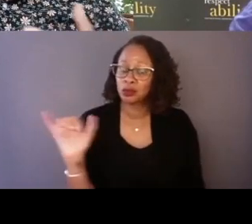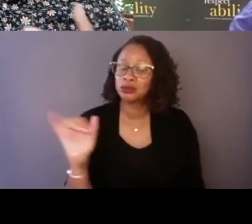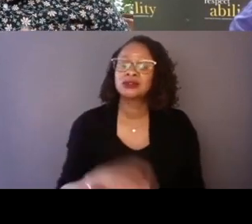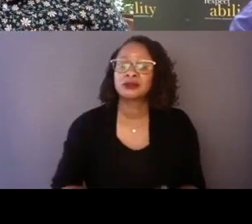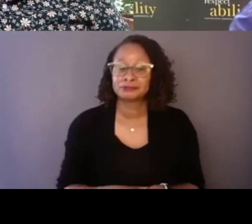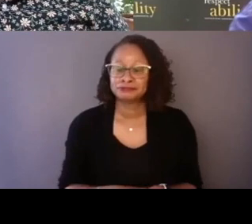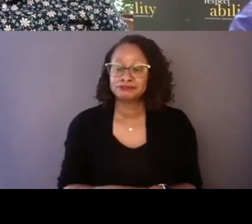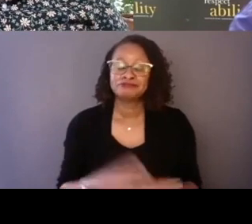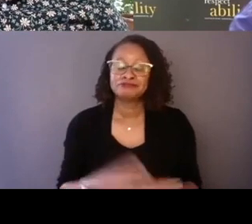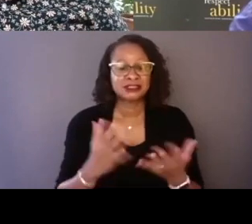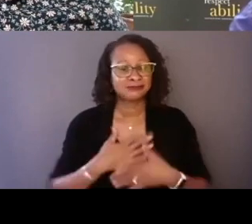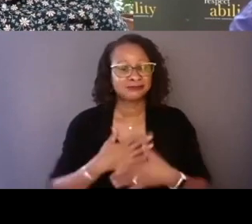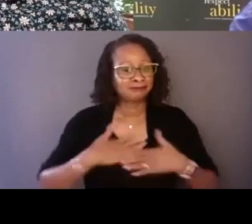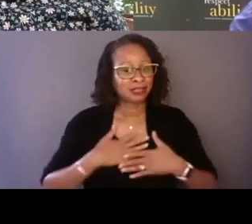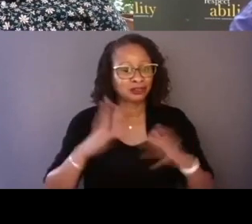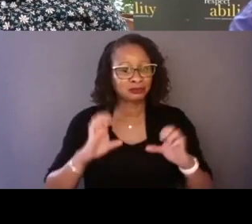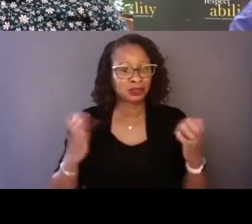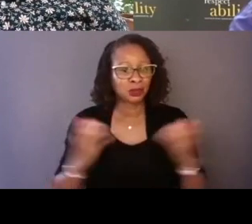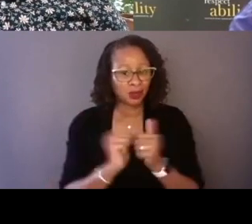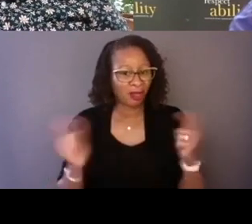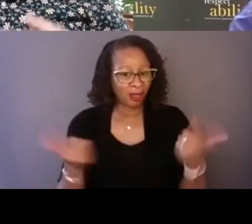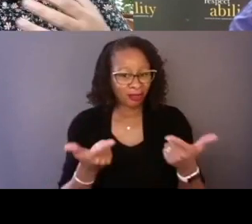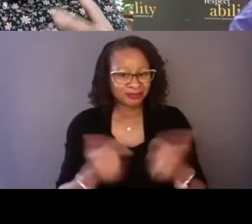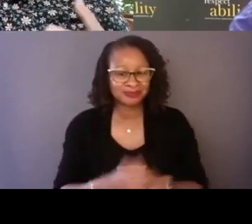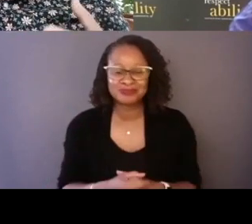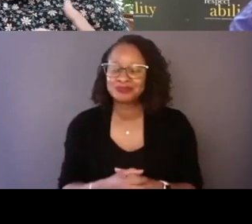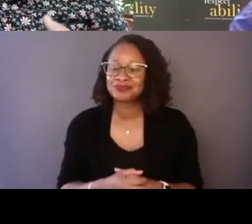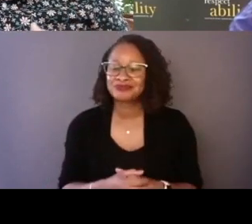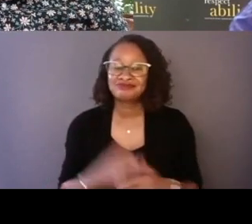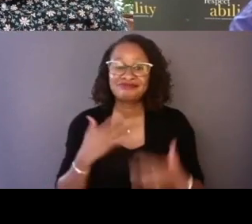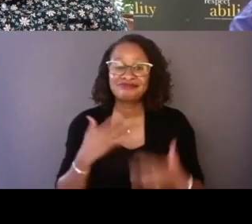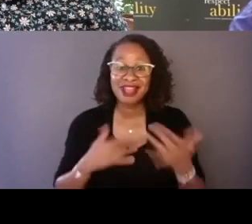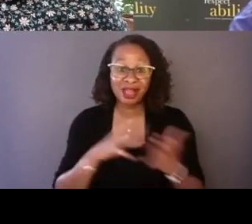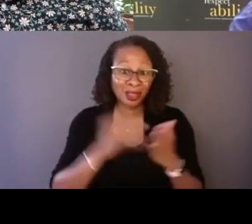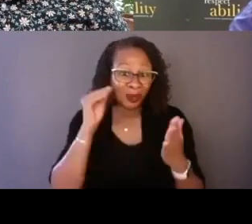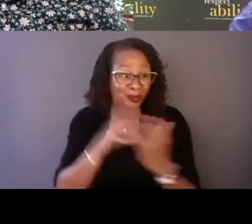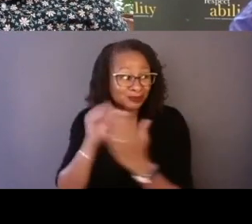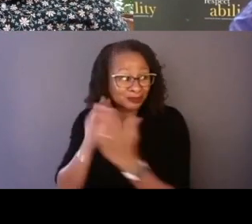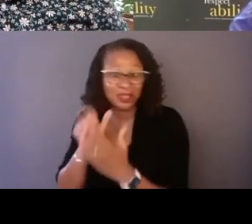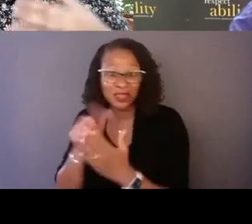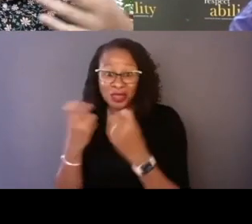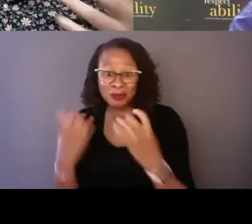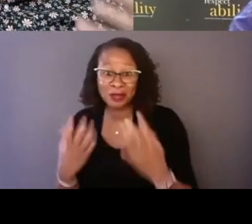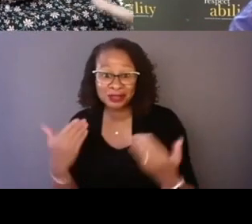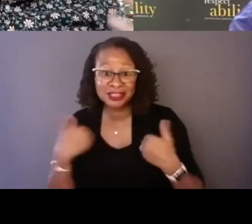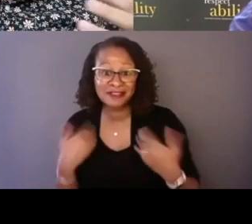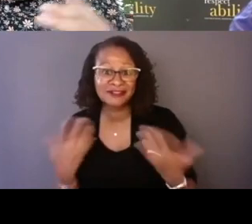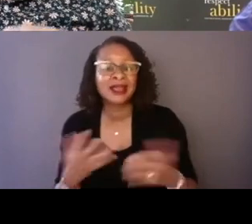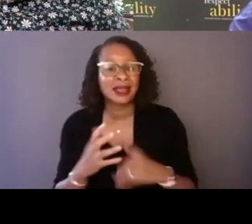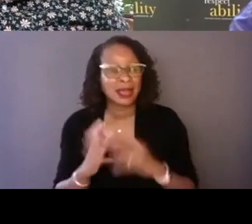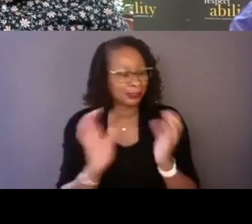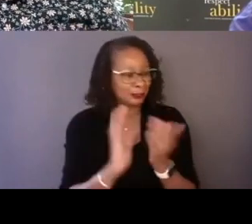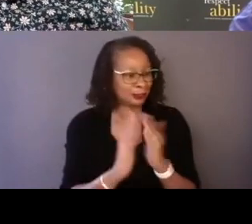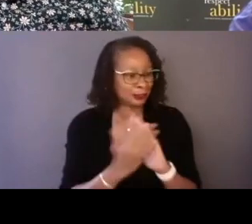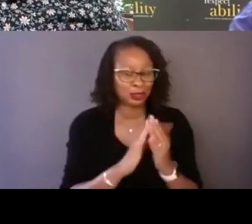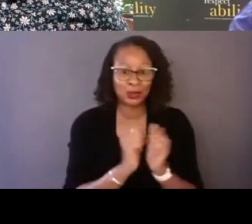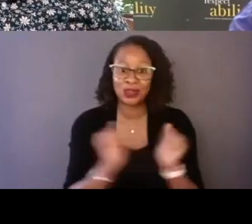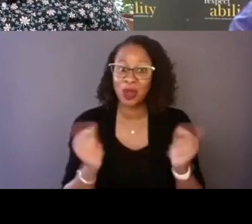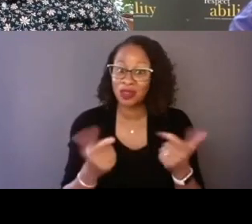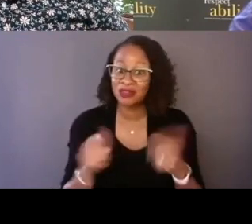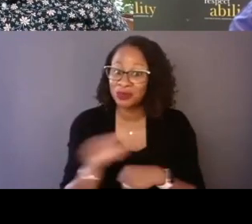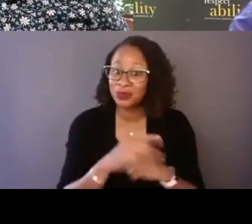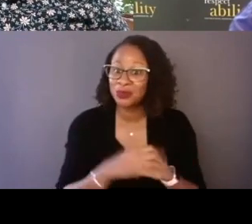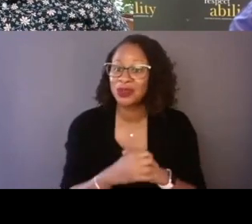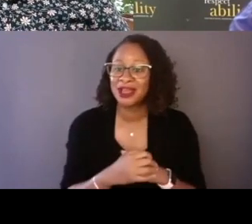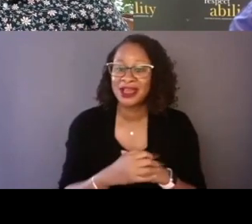it's just a pleasure to be here with all of you. So I'm excited to learn with the other panelists and learn in community with all of you.